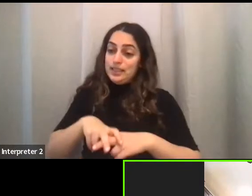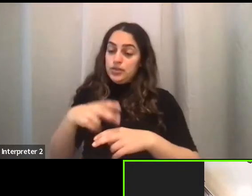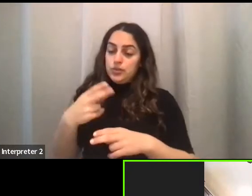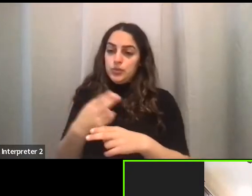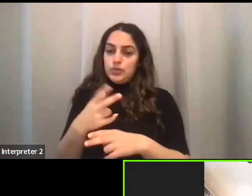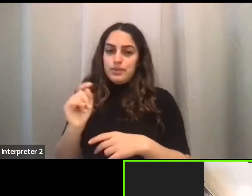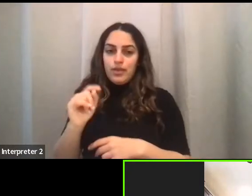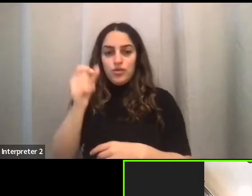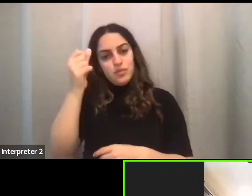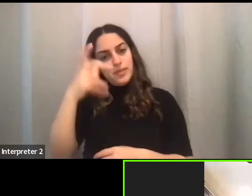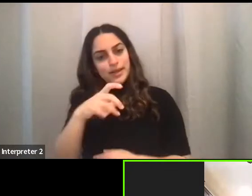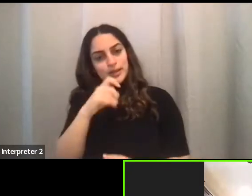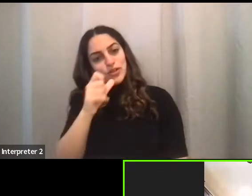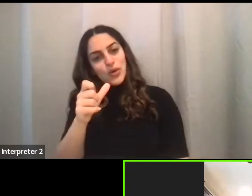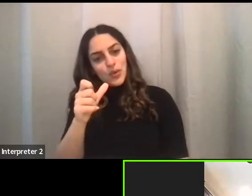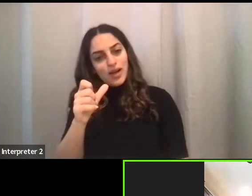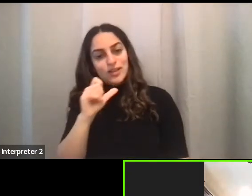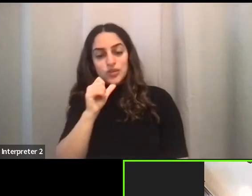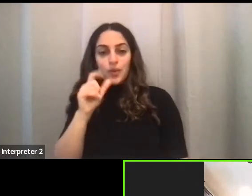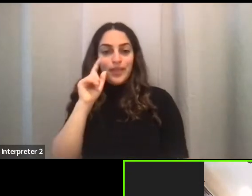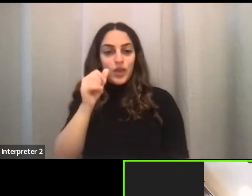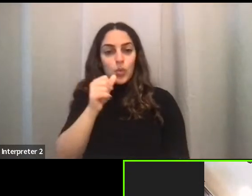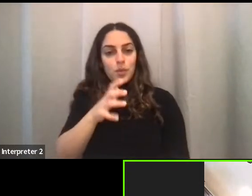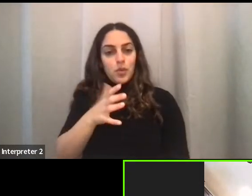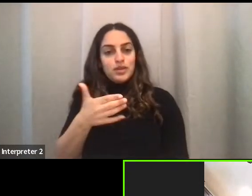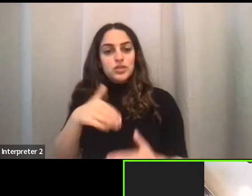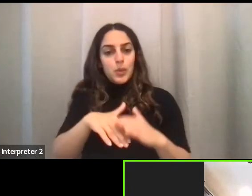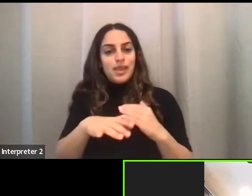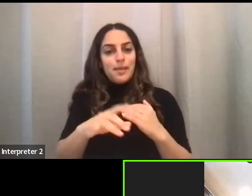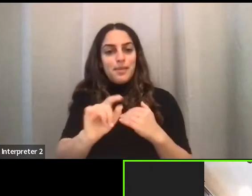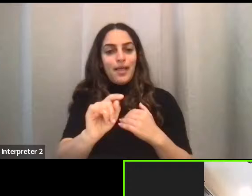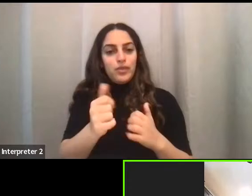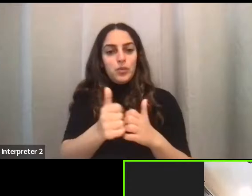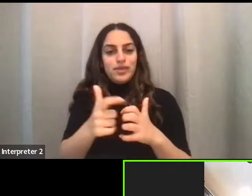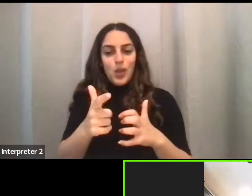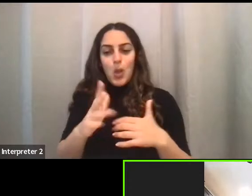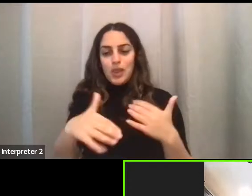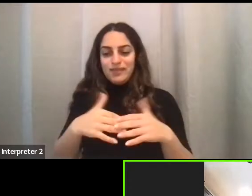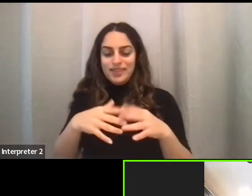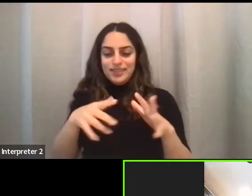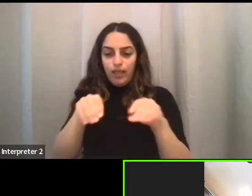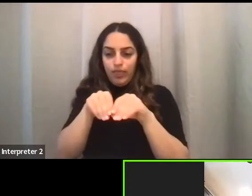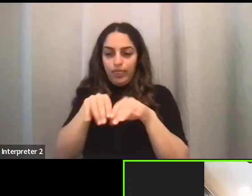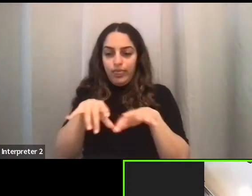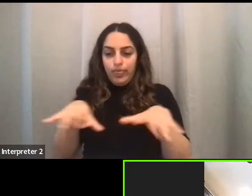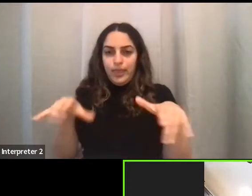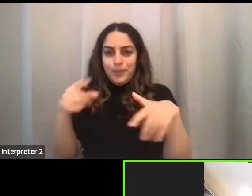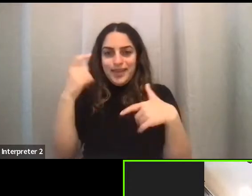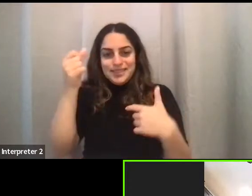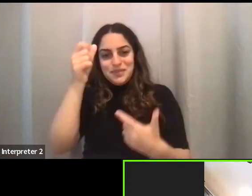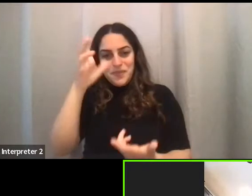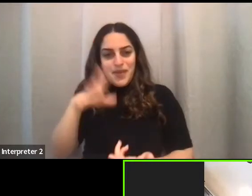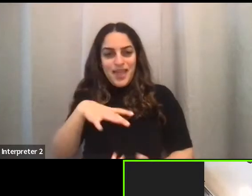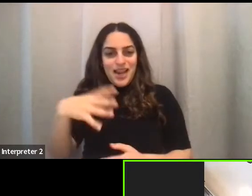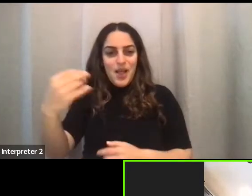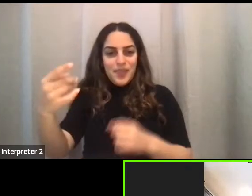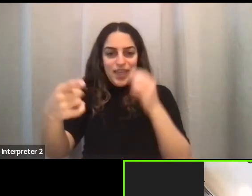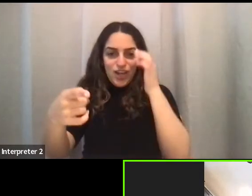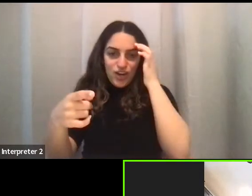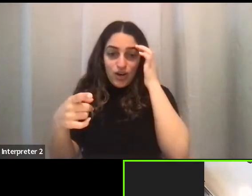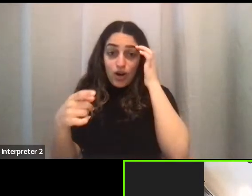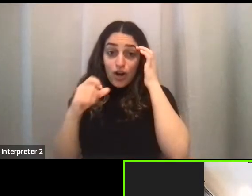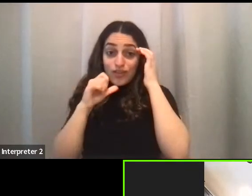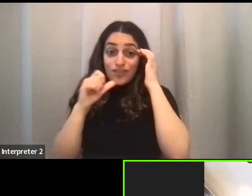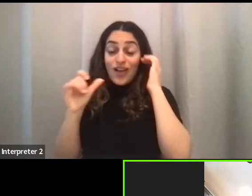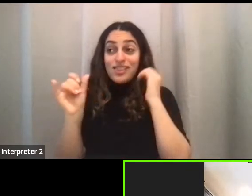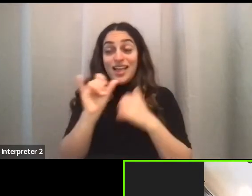don't i don't think a woman want to go in that bathroom with all the splashes all around because men out there in the field are not like they are at